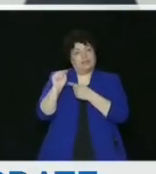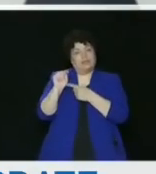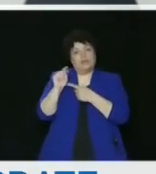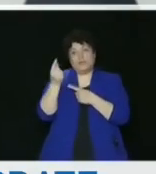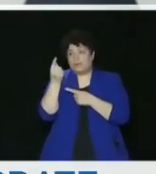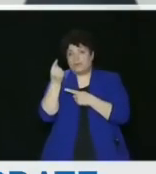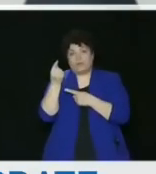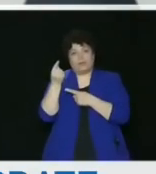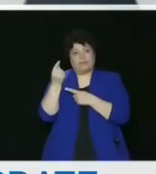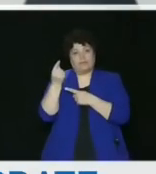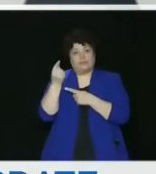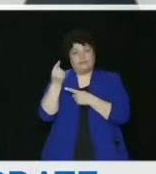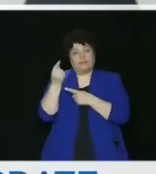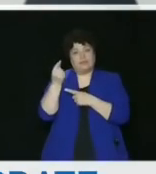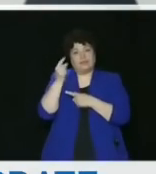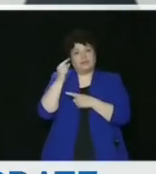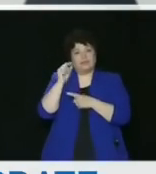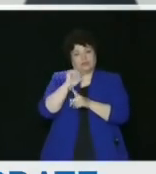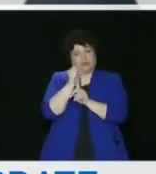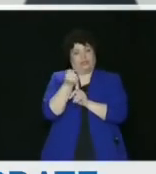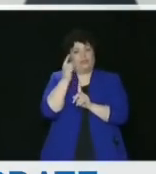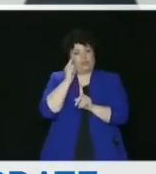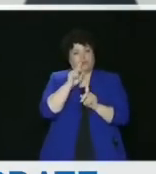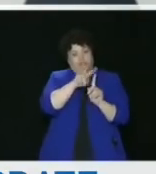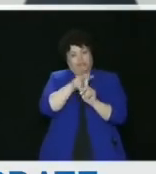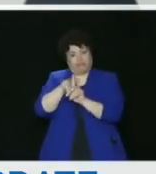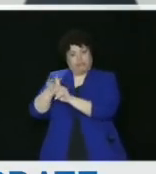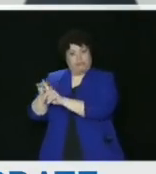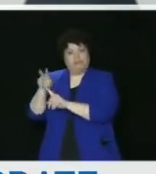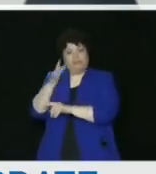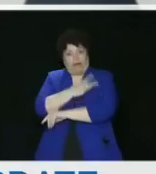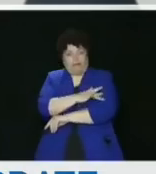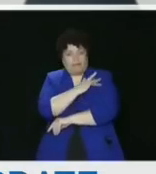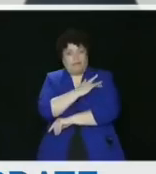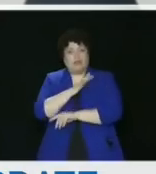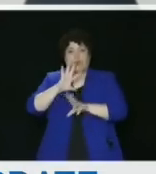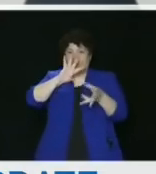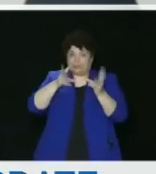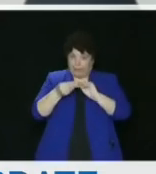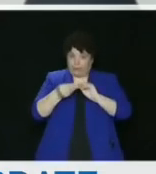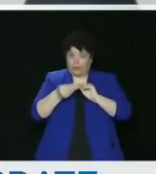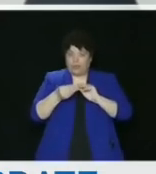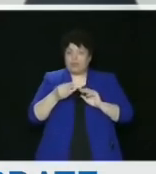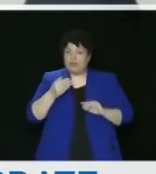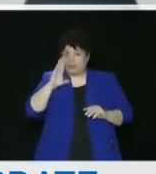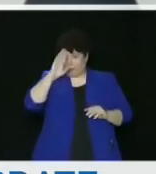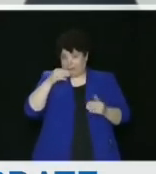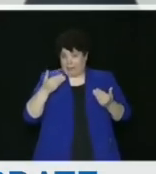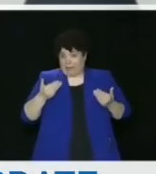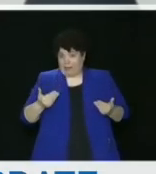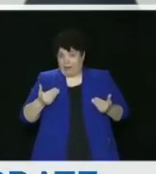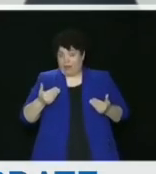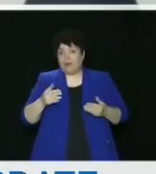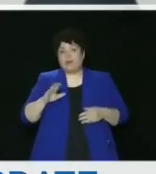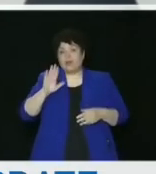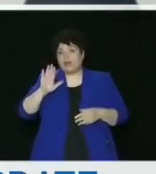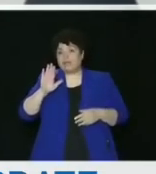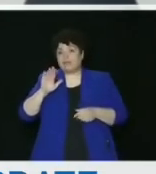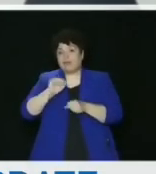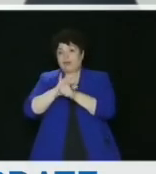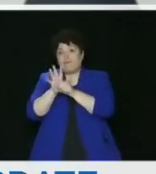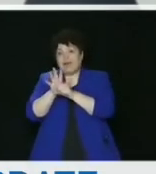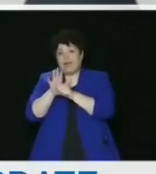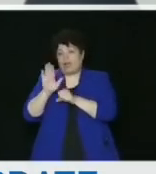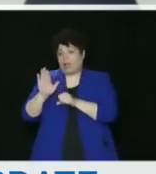situation in all provinces and territories together. We know that the context, the situation, the epidemiology